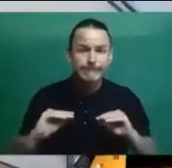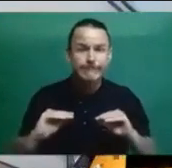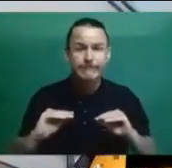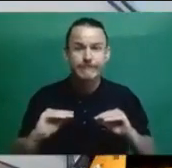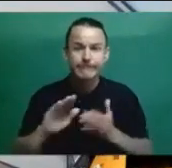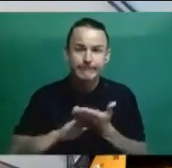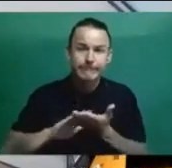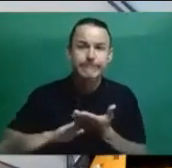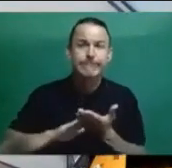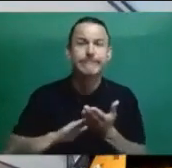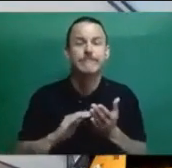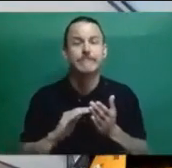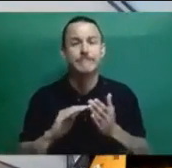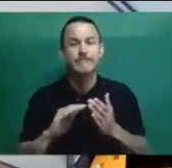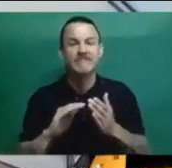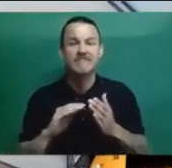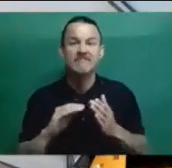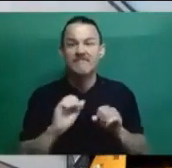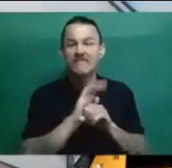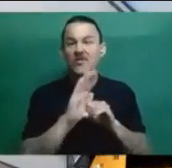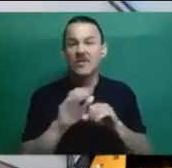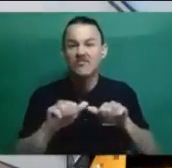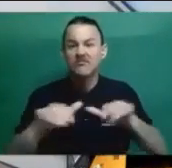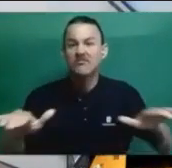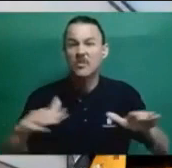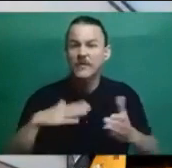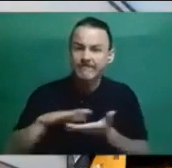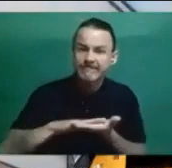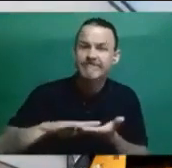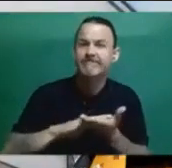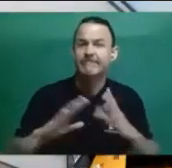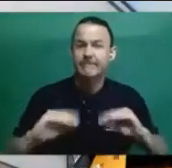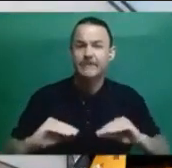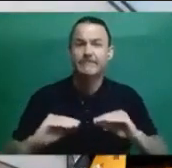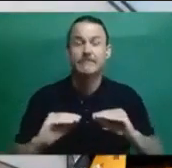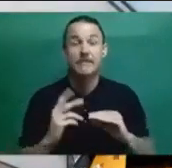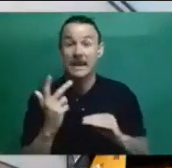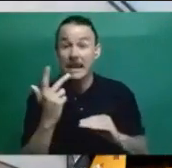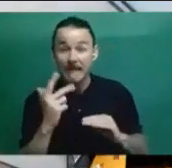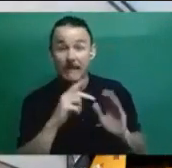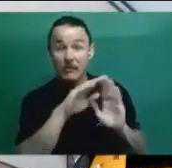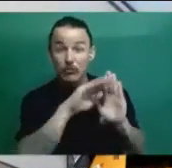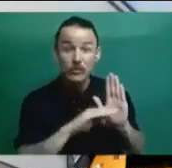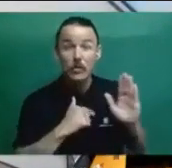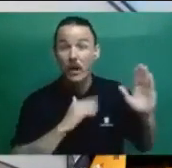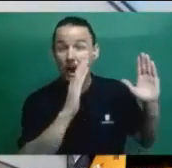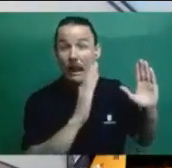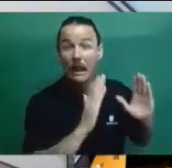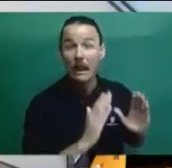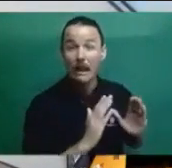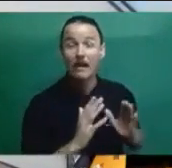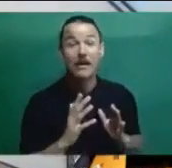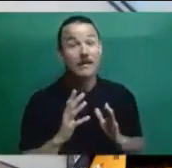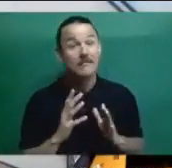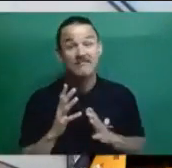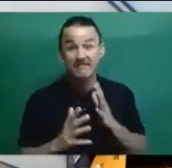out, there's no pulling it back, not without many tens of thousands of people dying. And whilst I'll give you one example. I've been